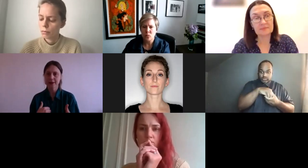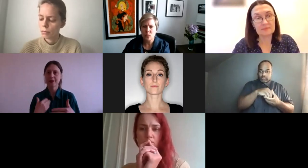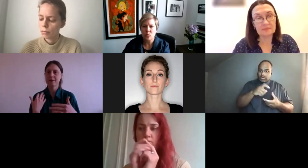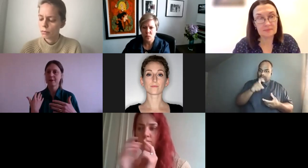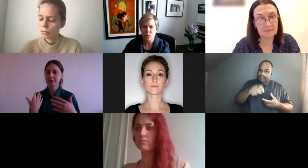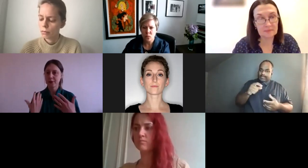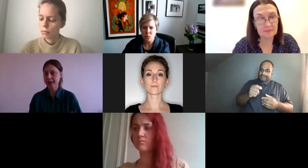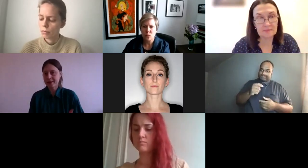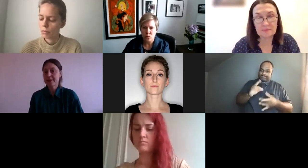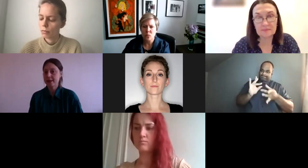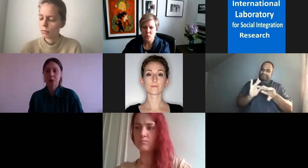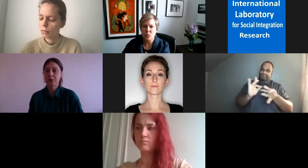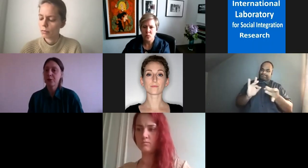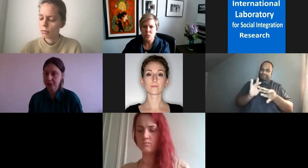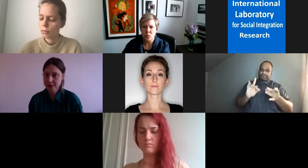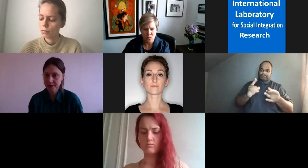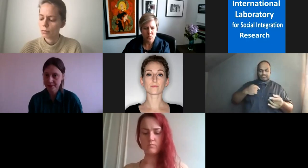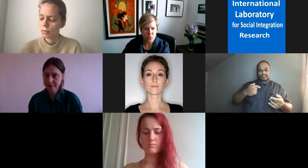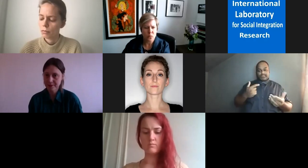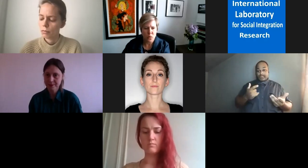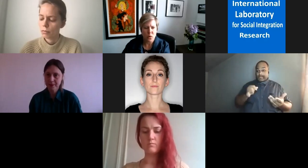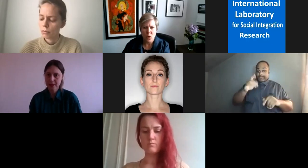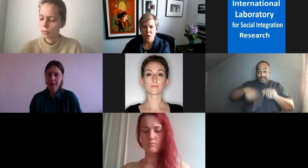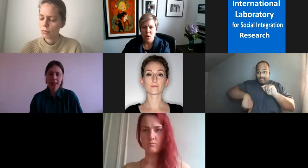it, we are in a state of emergency.